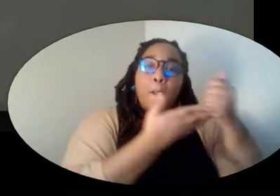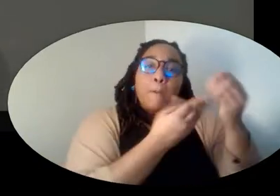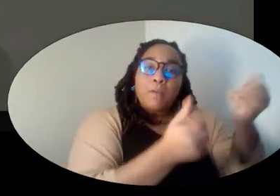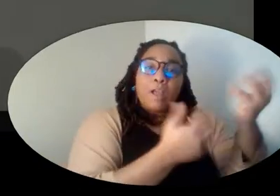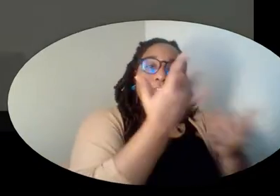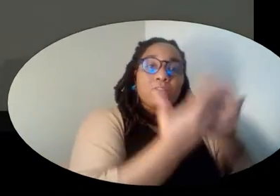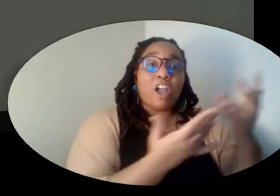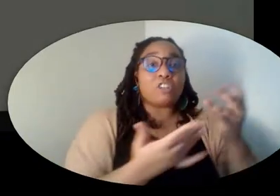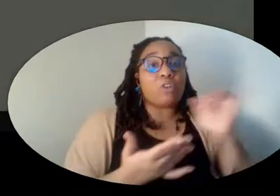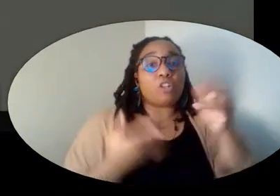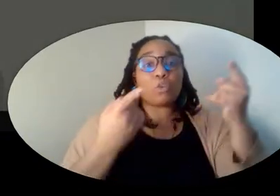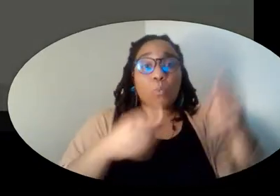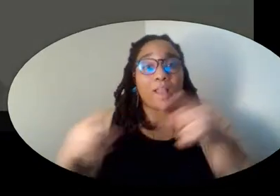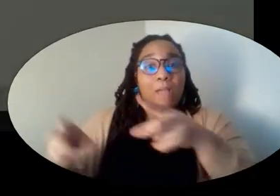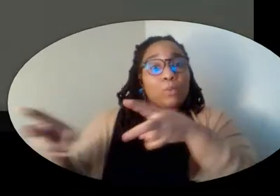I